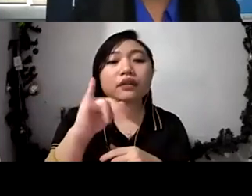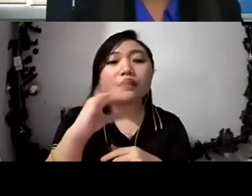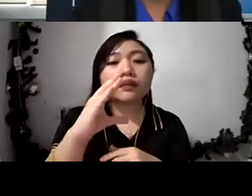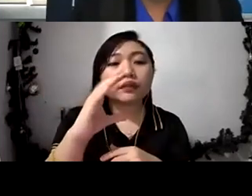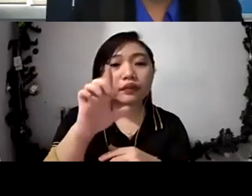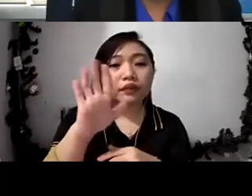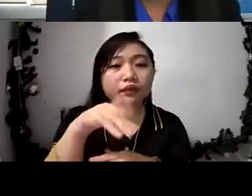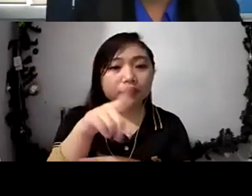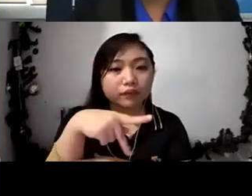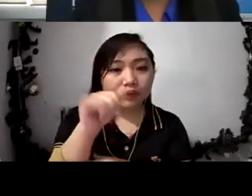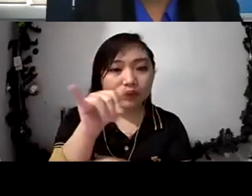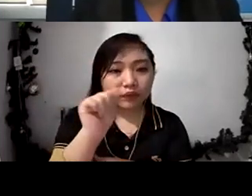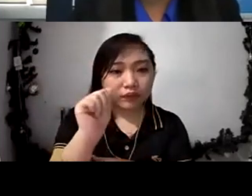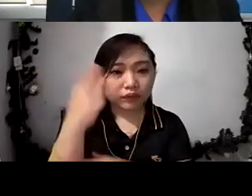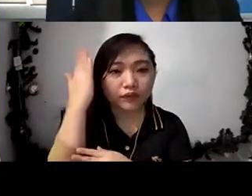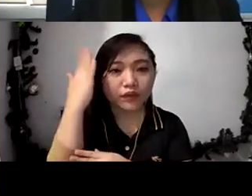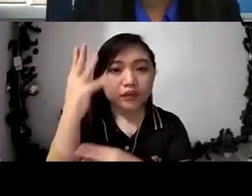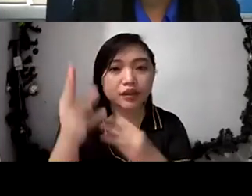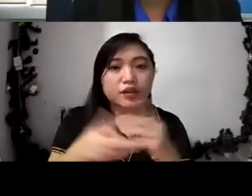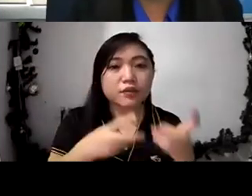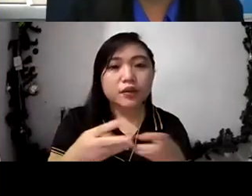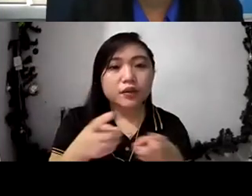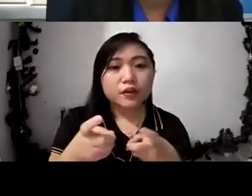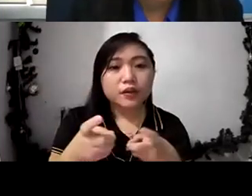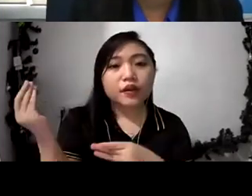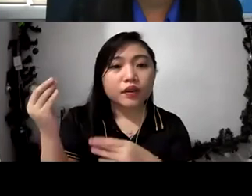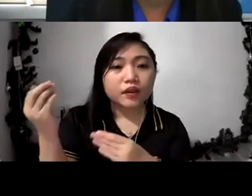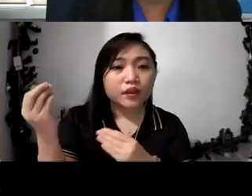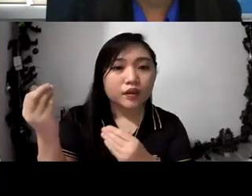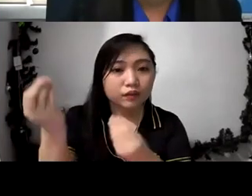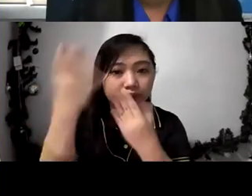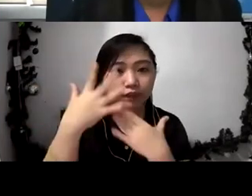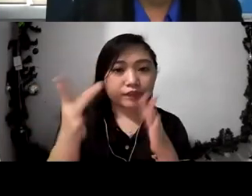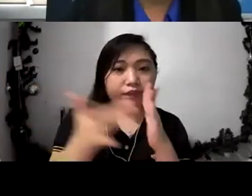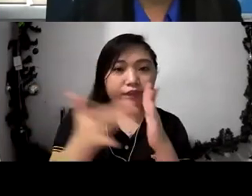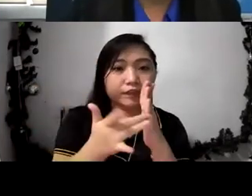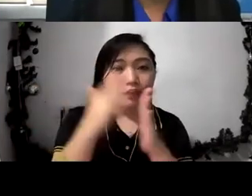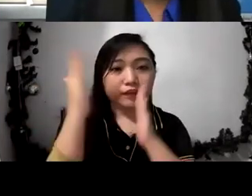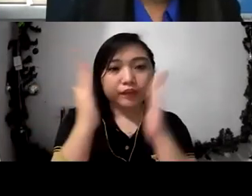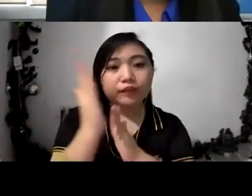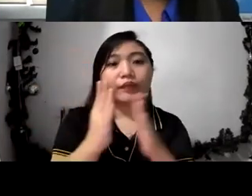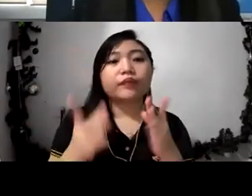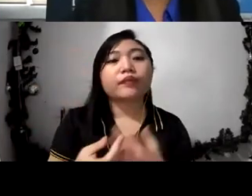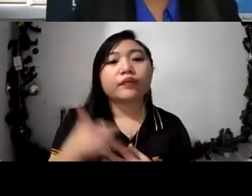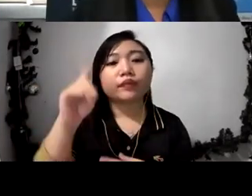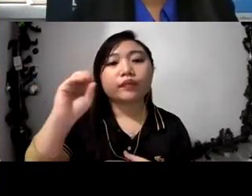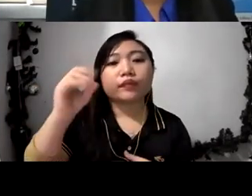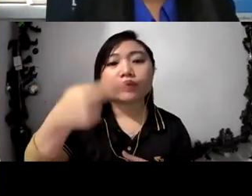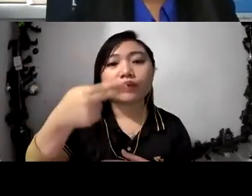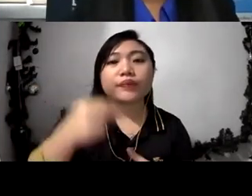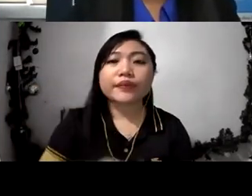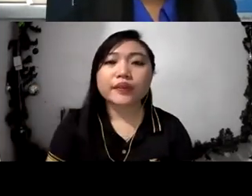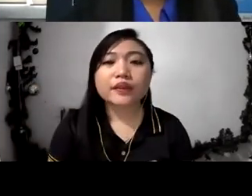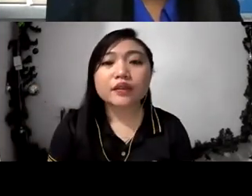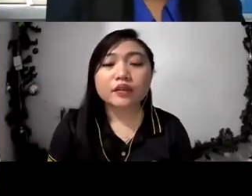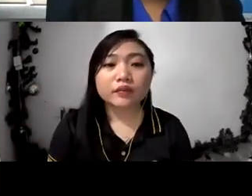Knowledge Management and Information Technology Service from the Department of Health. And for